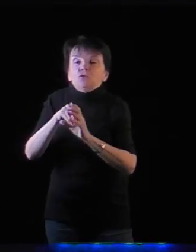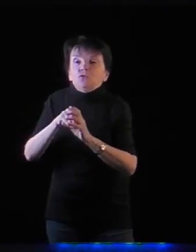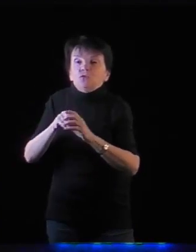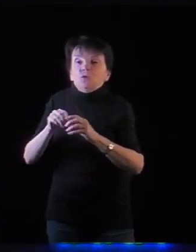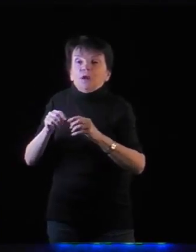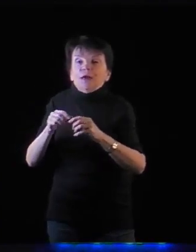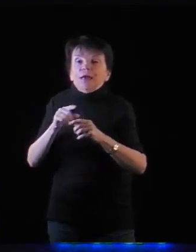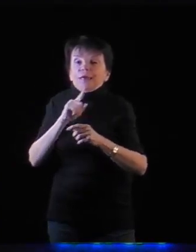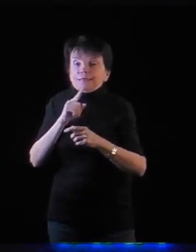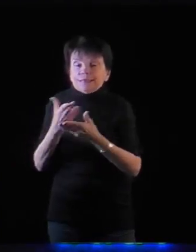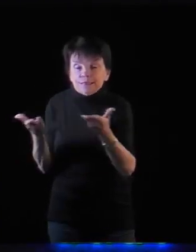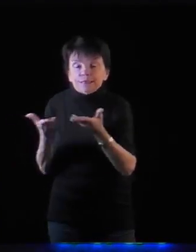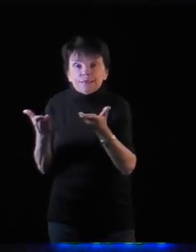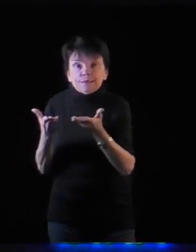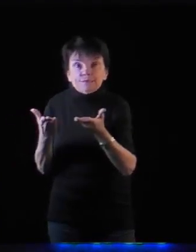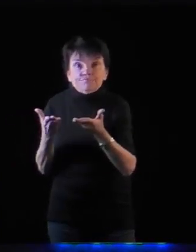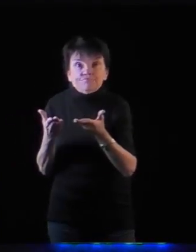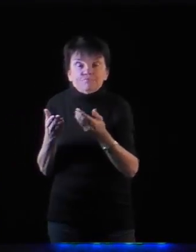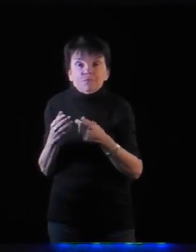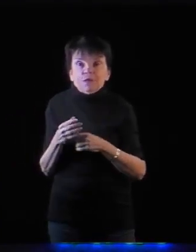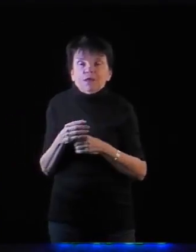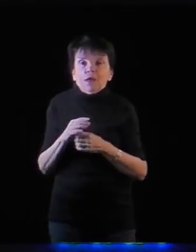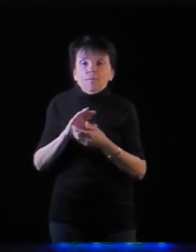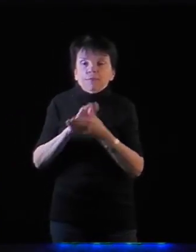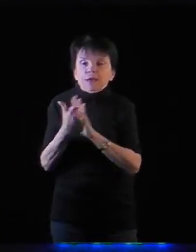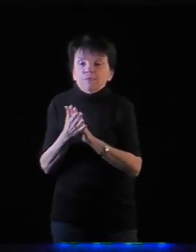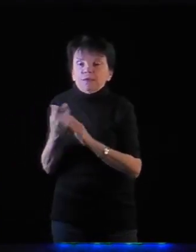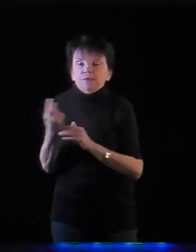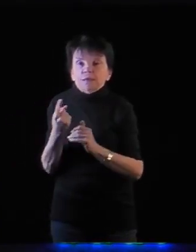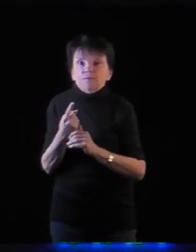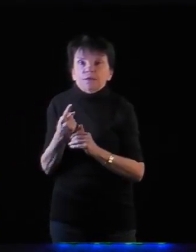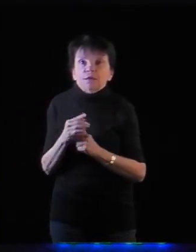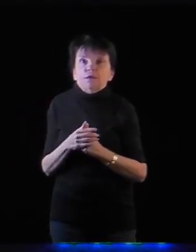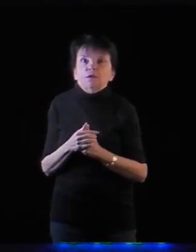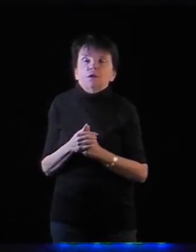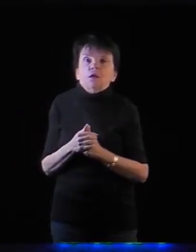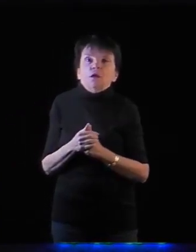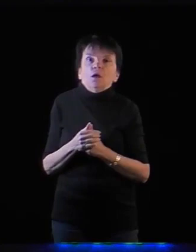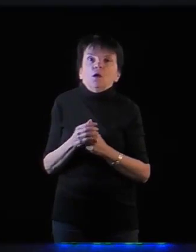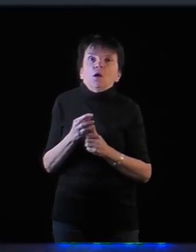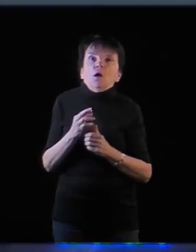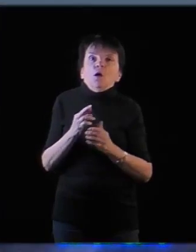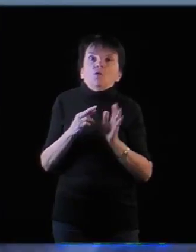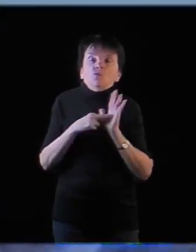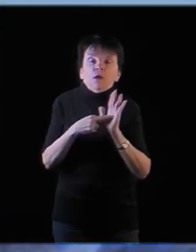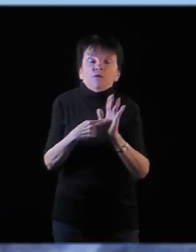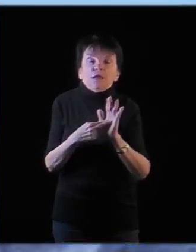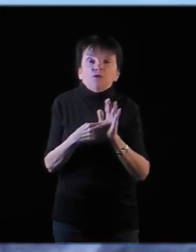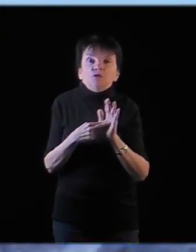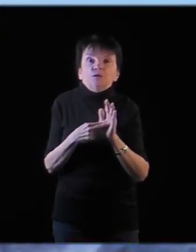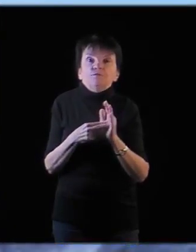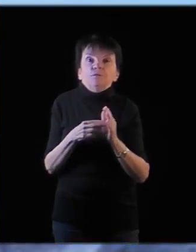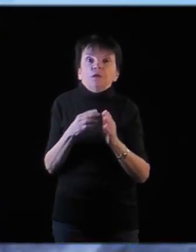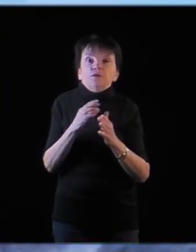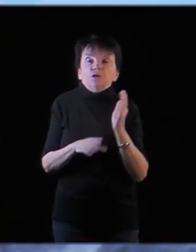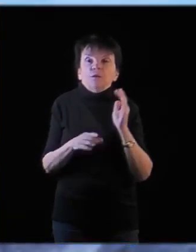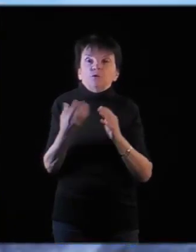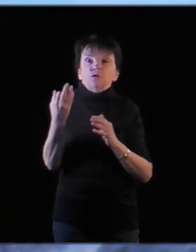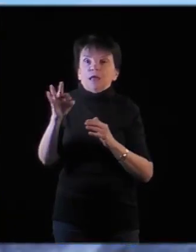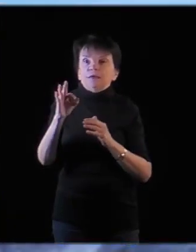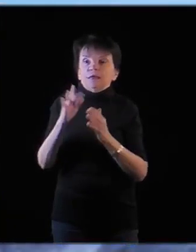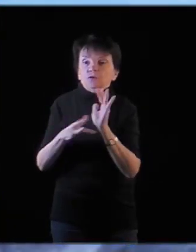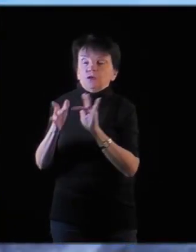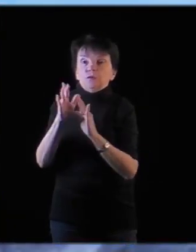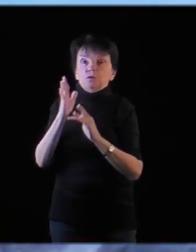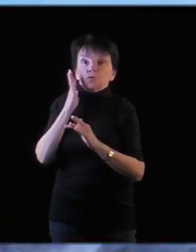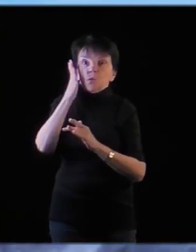something. The war that is outlined there in Revelation 19, where Jesus will